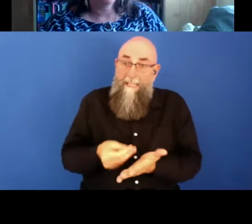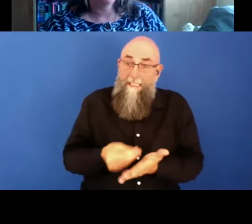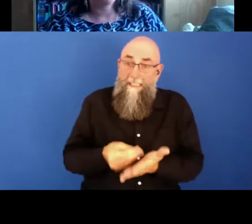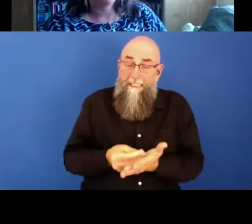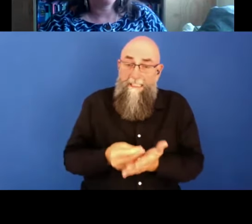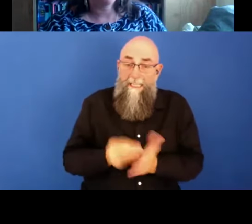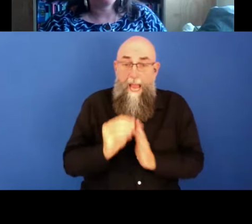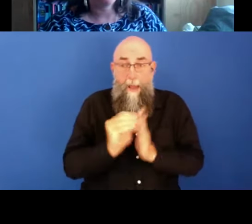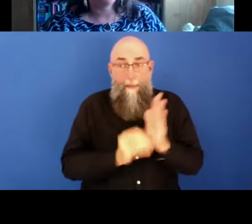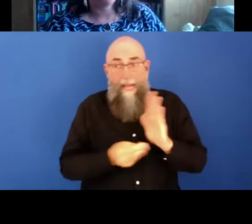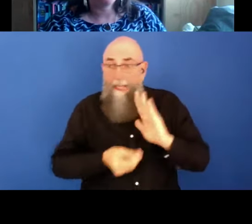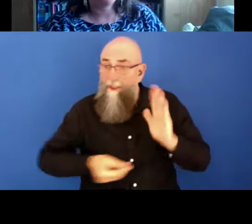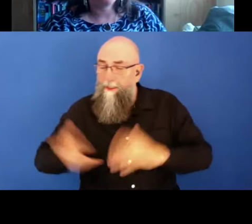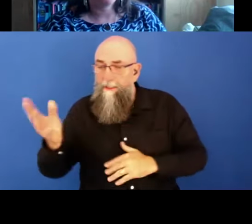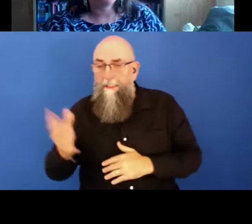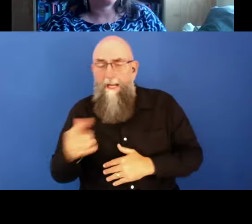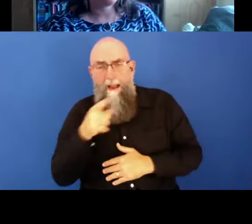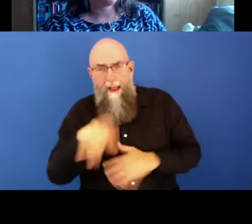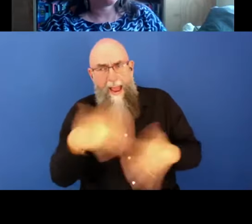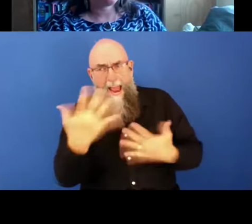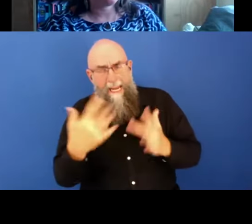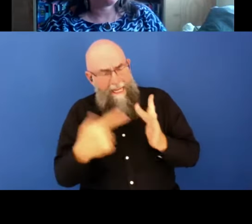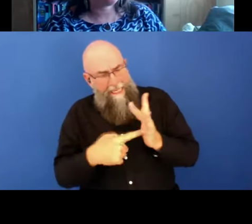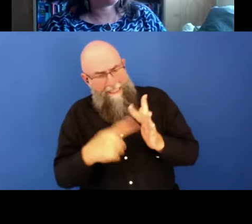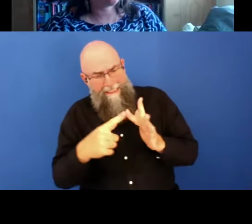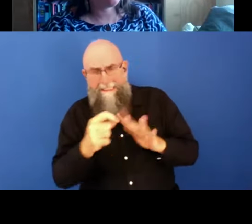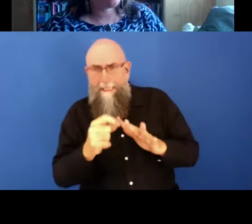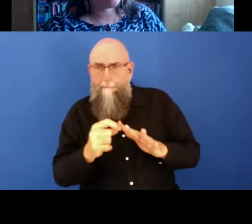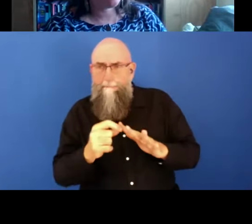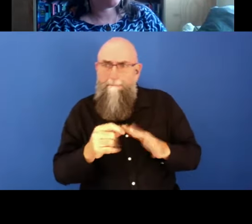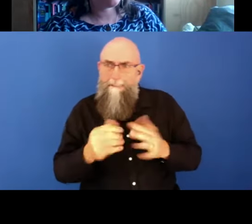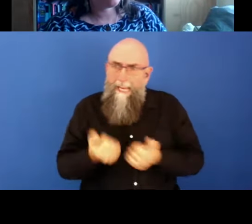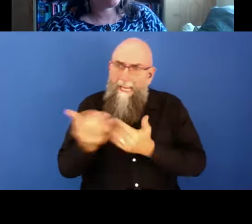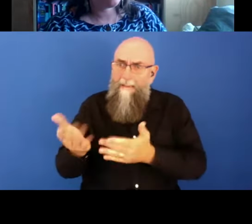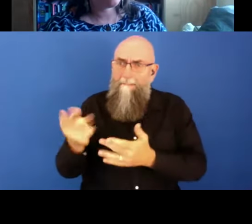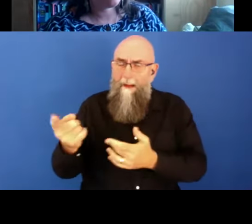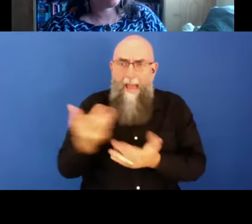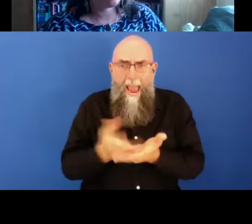about how you actually got this project um funded